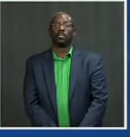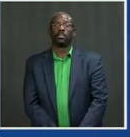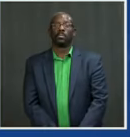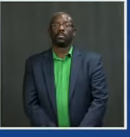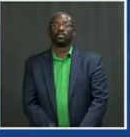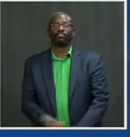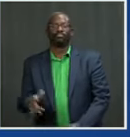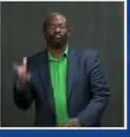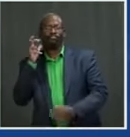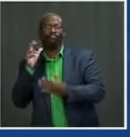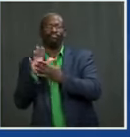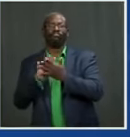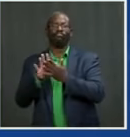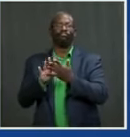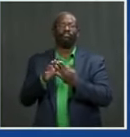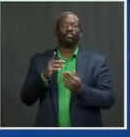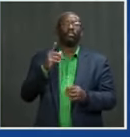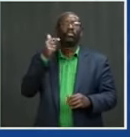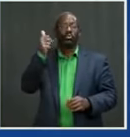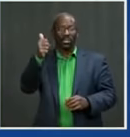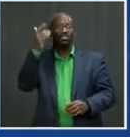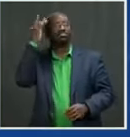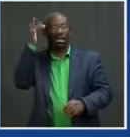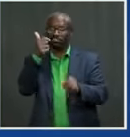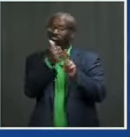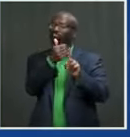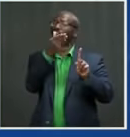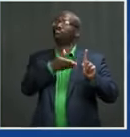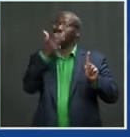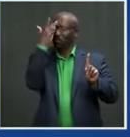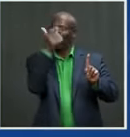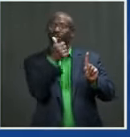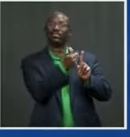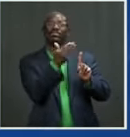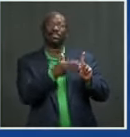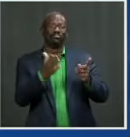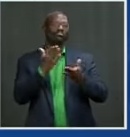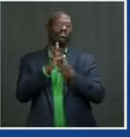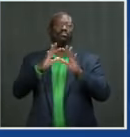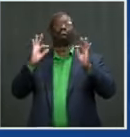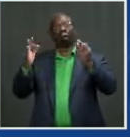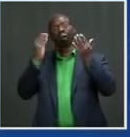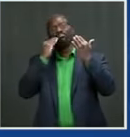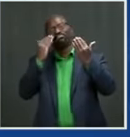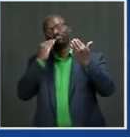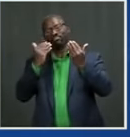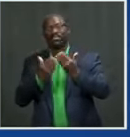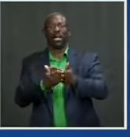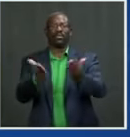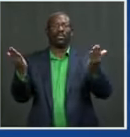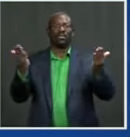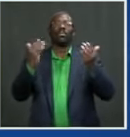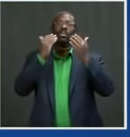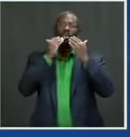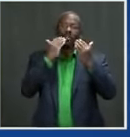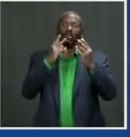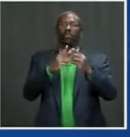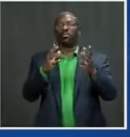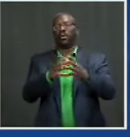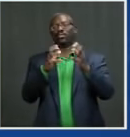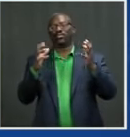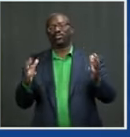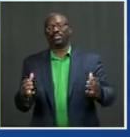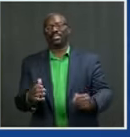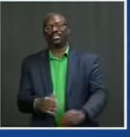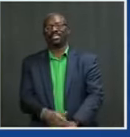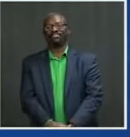That's smart, not today, she said. All right. Well, thank you, everybody. Thank you. Thank you. Thank you. Thank you.